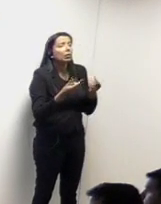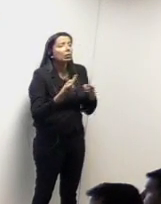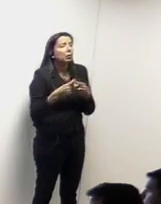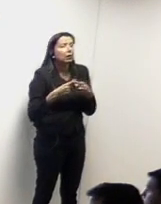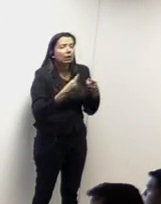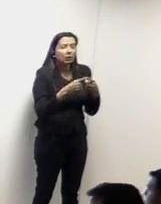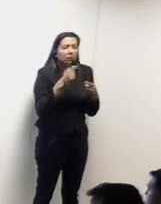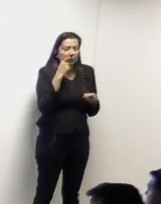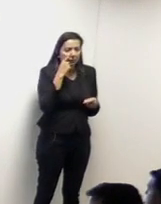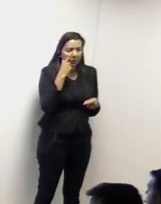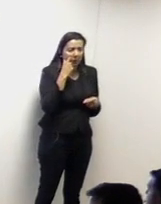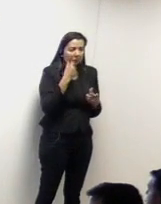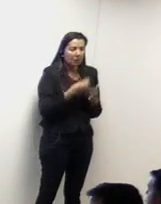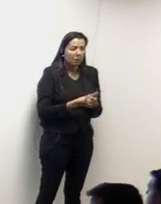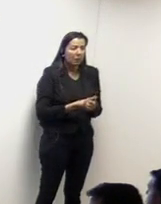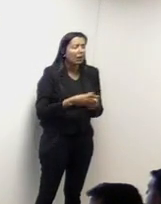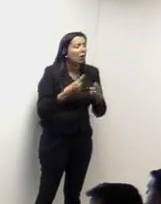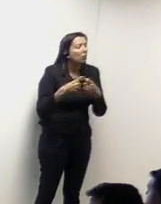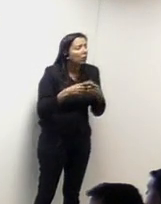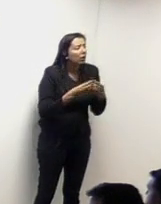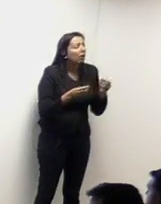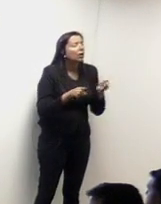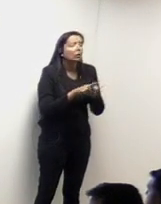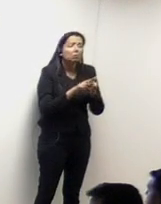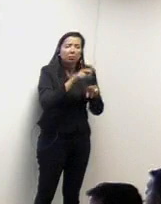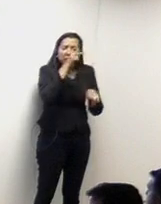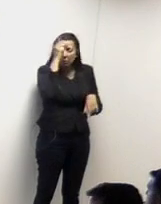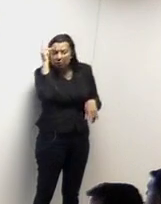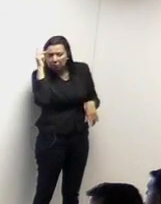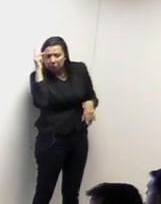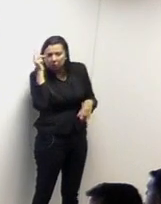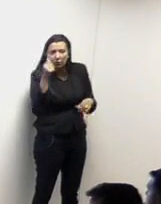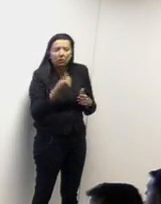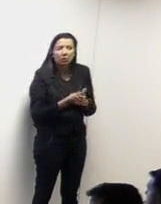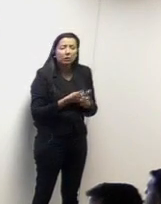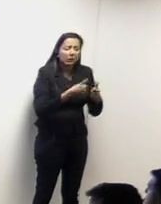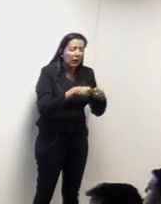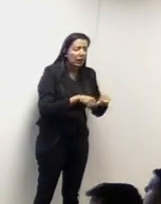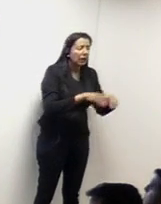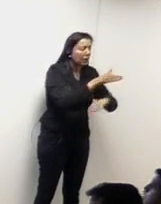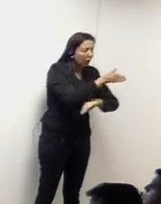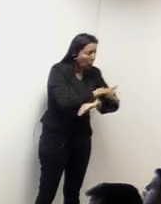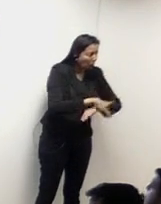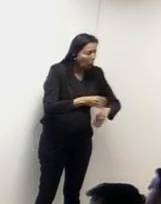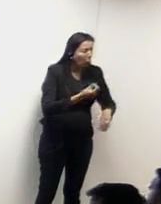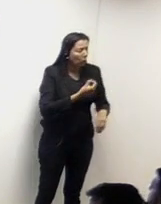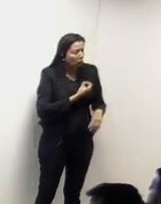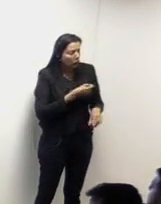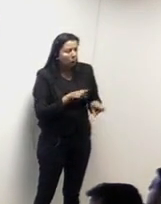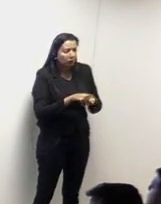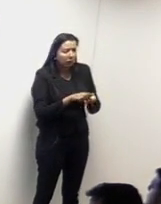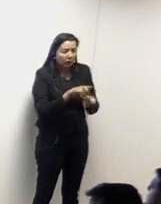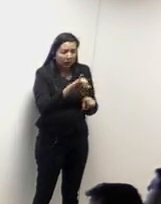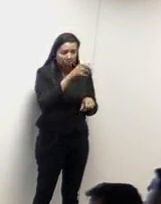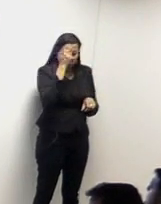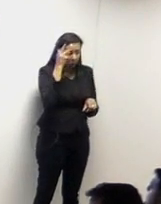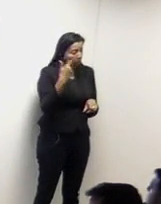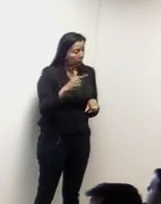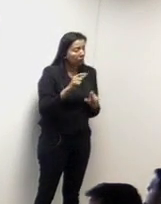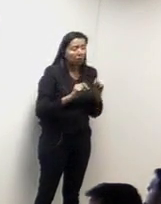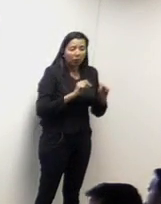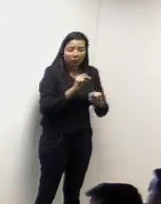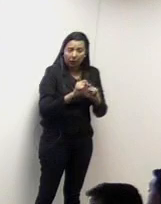homelessness persist and increase, even though we have homeless shelters? Why? Because we're not addressing the underlying problem. Why is unemployment so